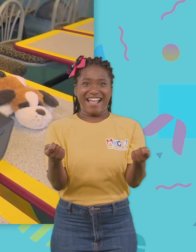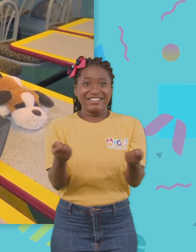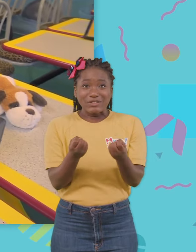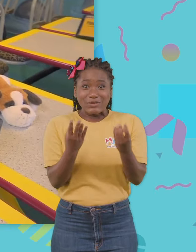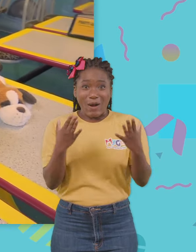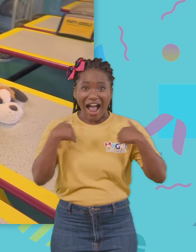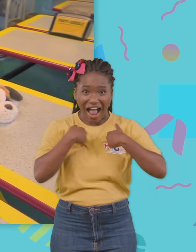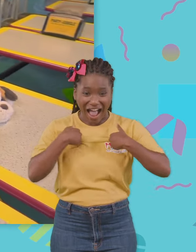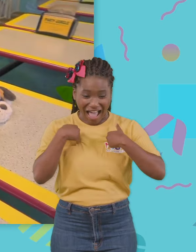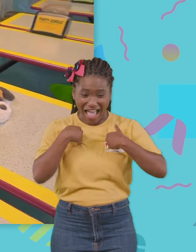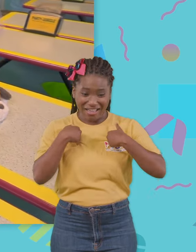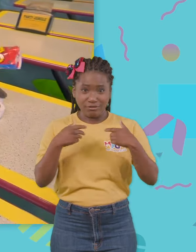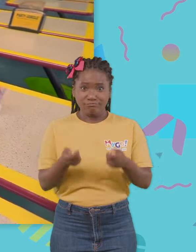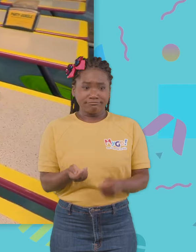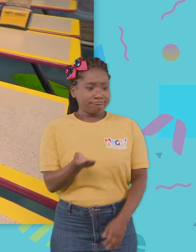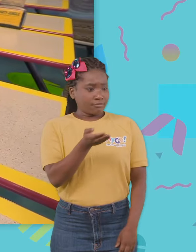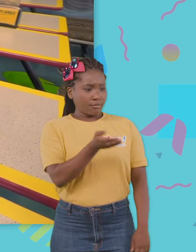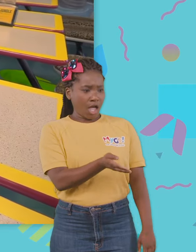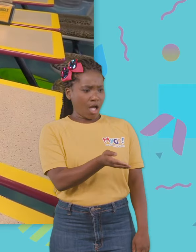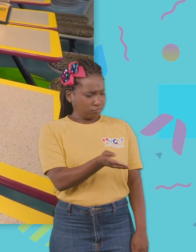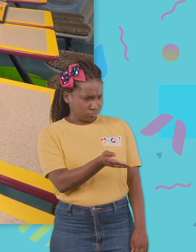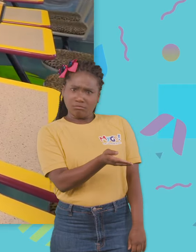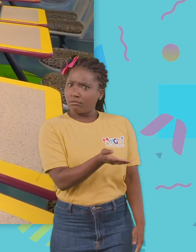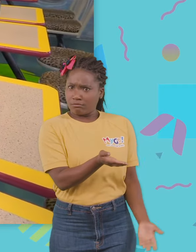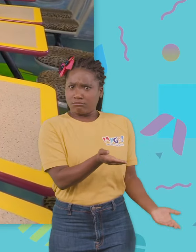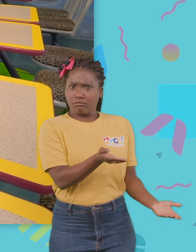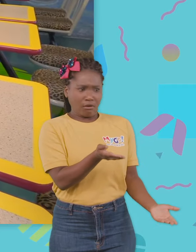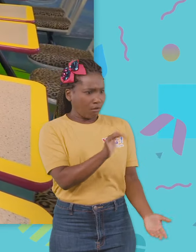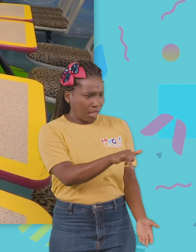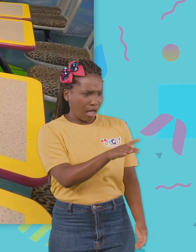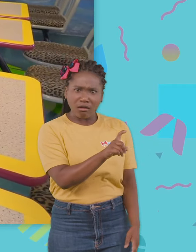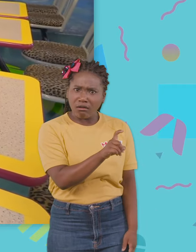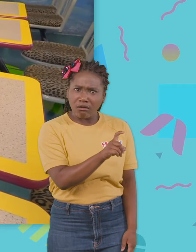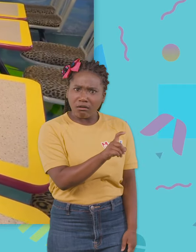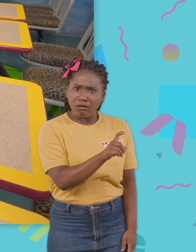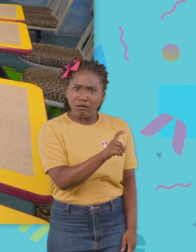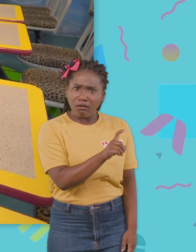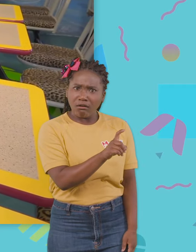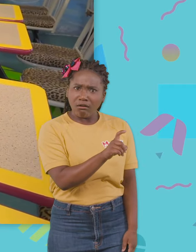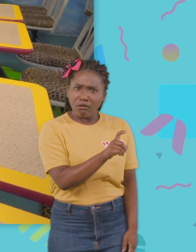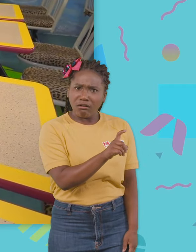Ooh, so many animals. Let's set this right over here. Wait a second, what's this?